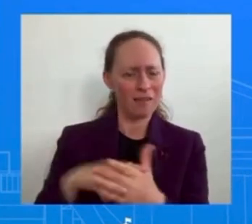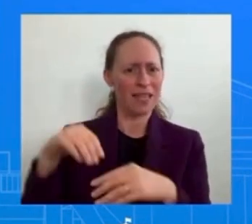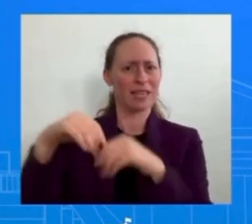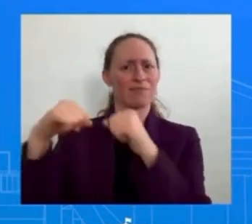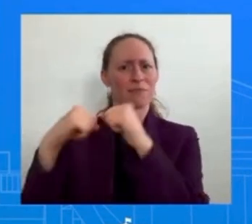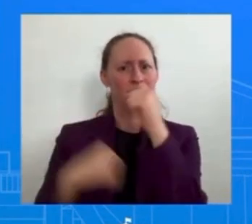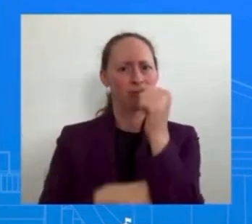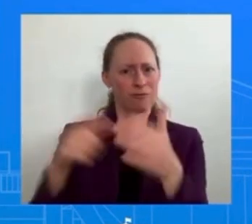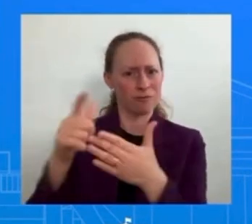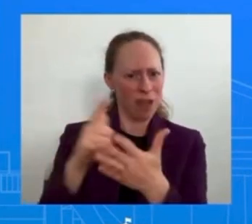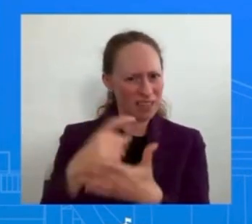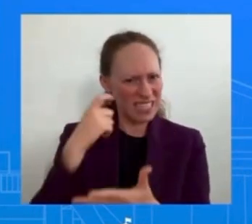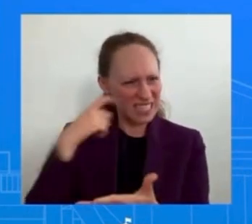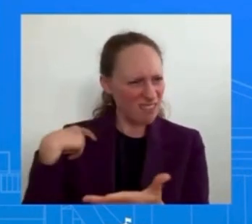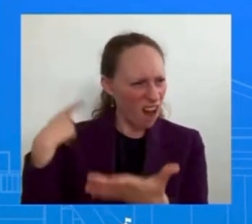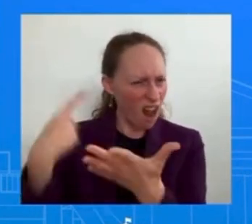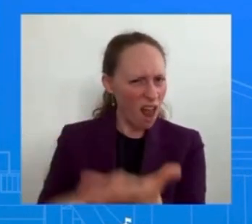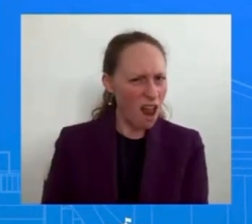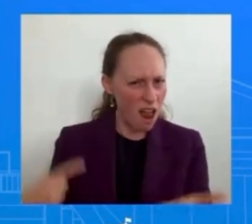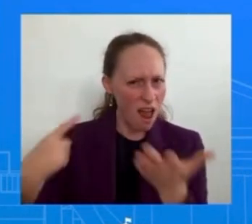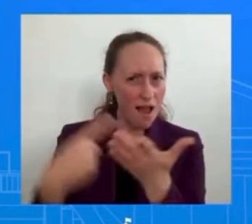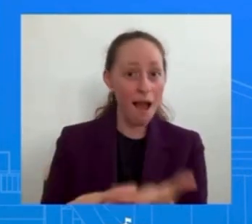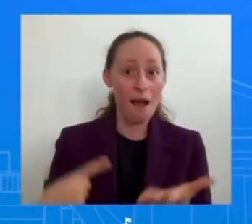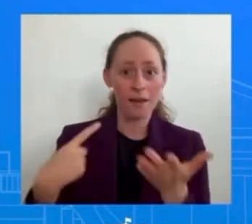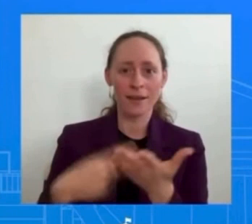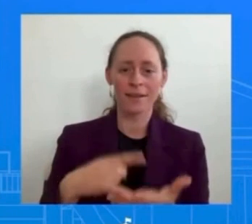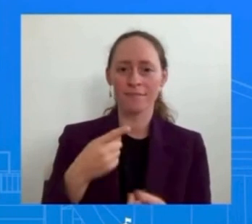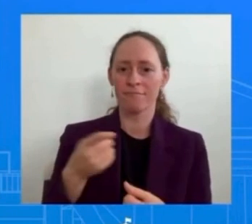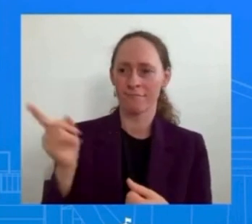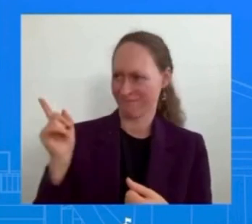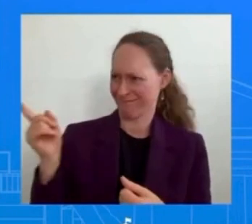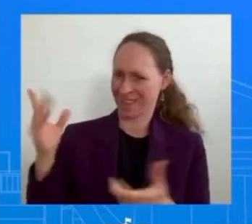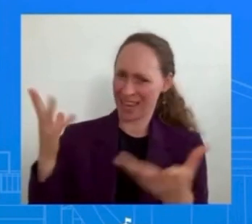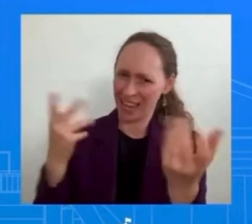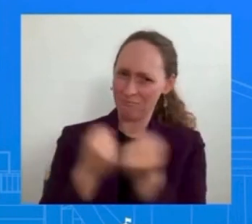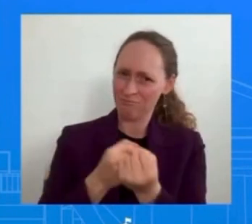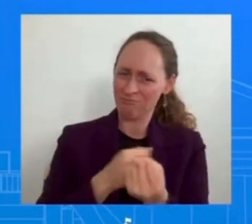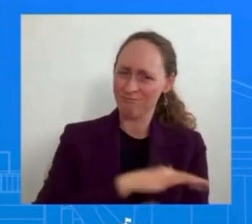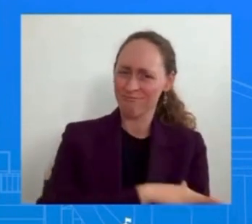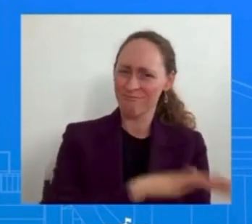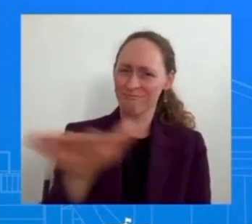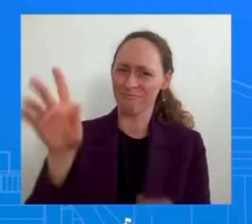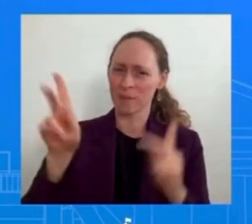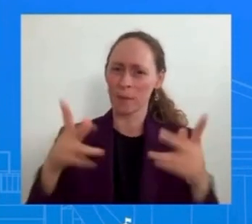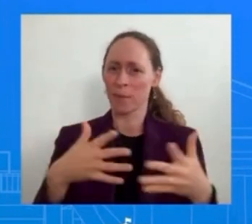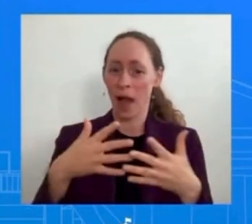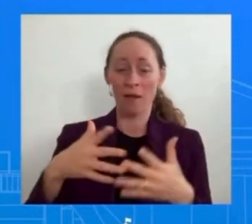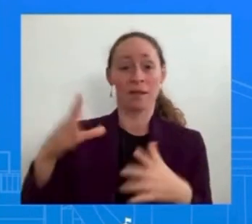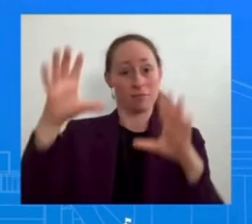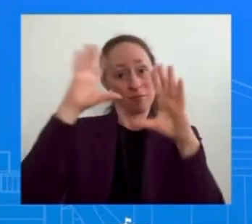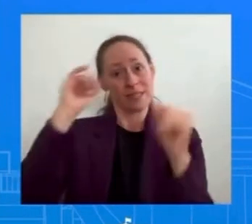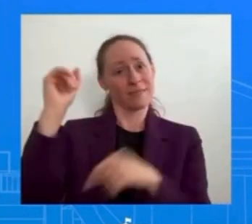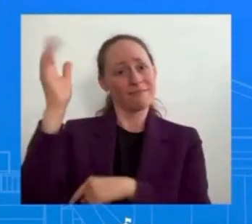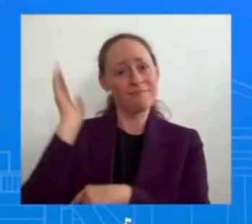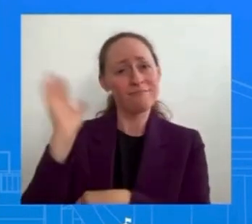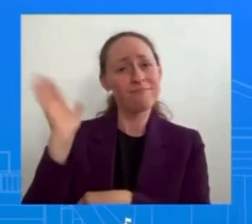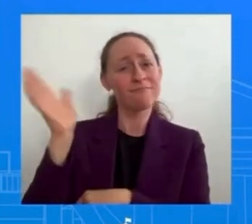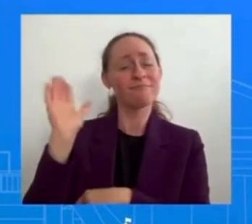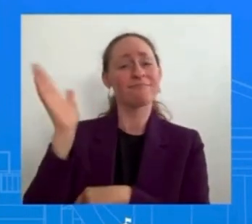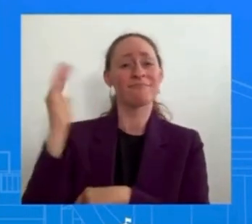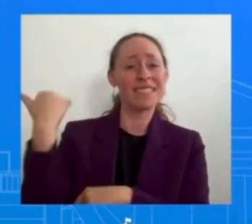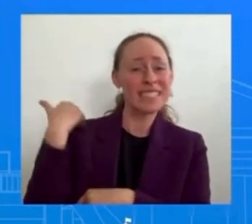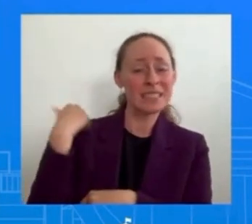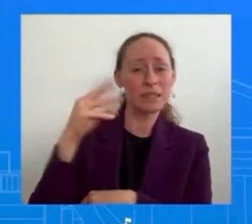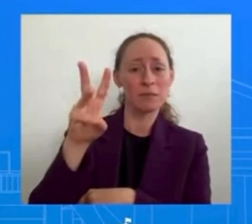Milwaukee, Wisconsin, and other places. We saw him in New Mexico talking about climate change and extreme weather. Podesta just talked about South Carolina, his